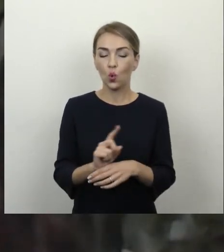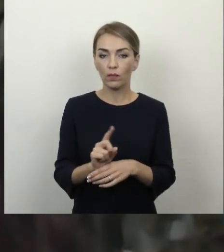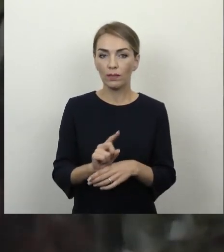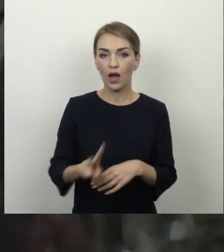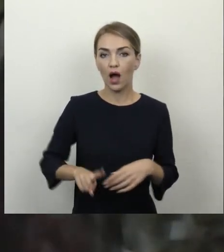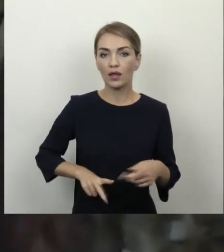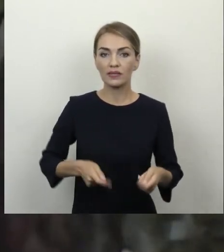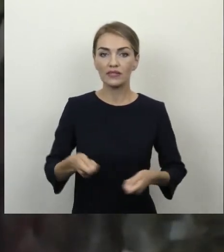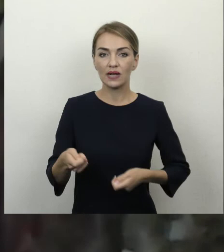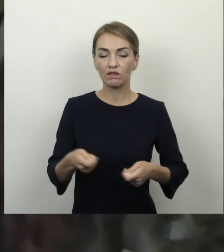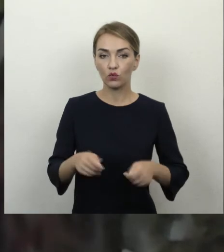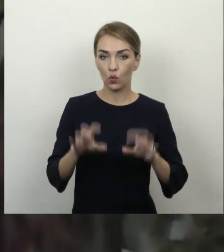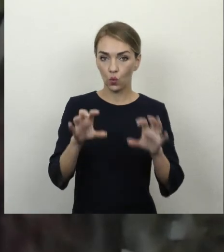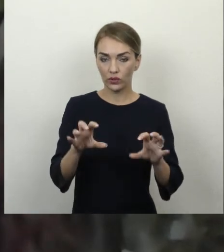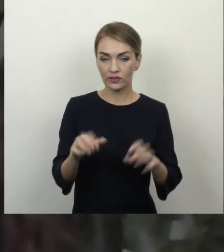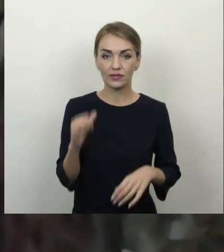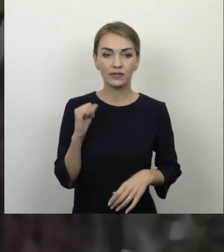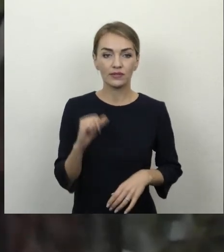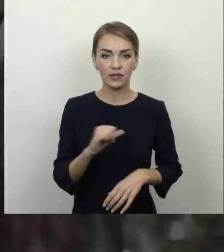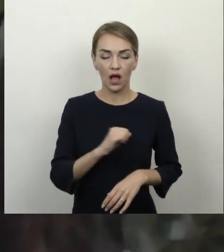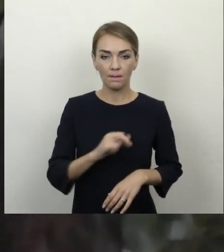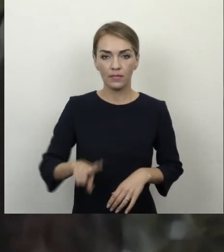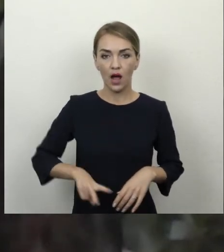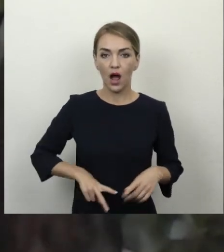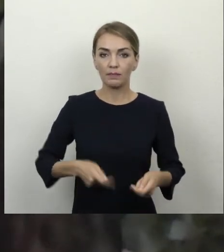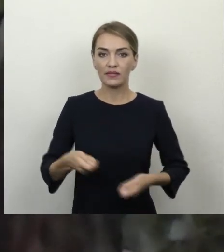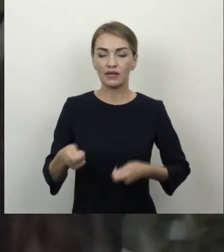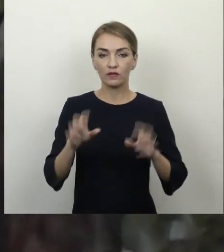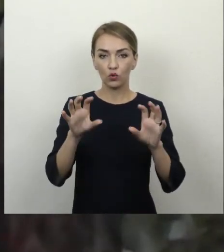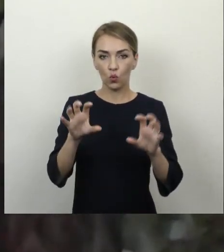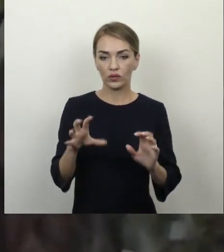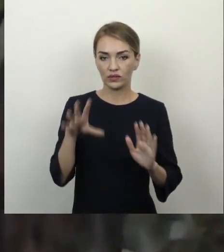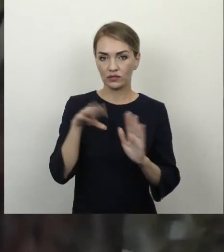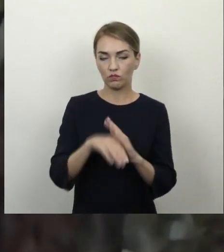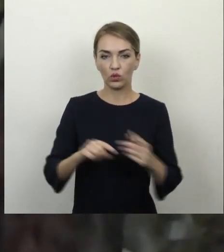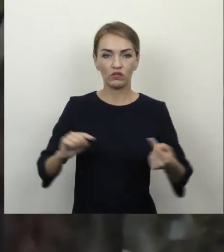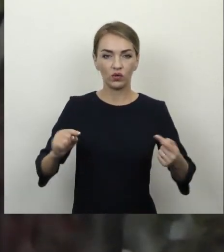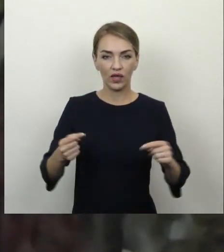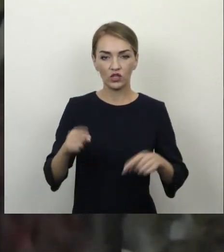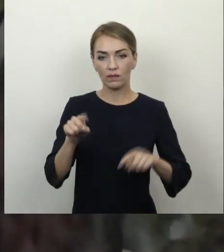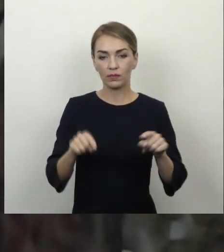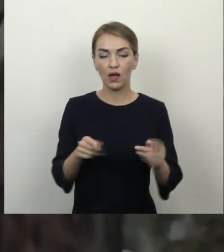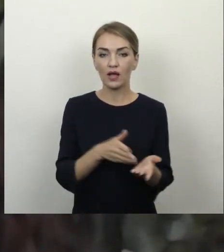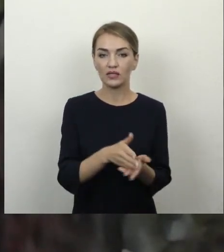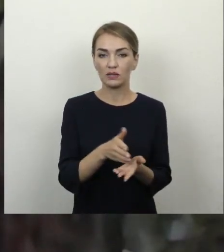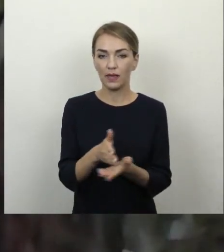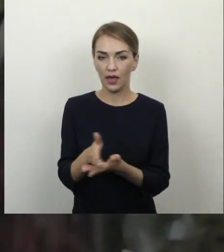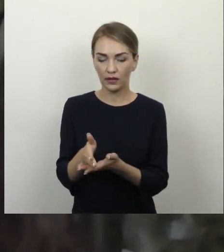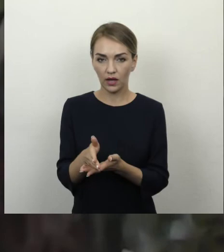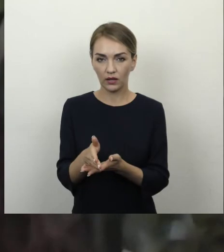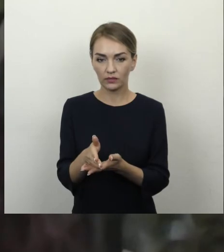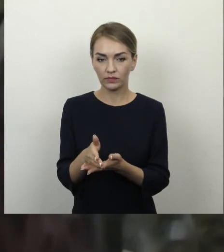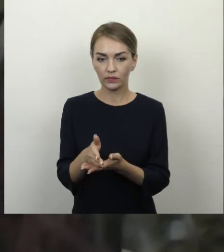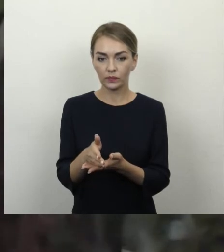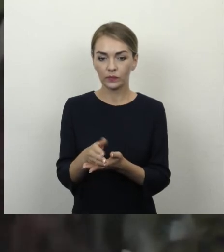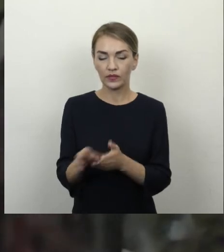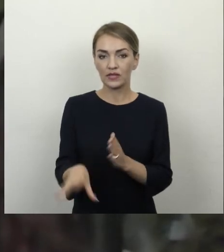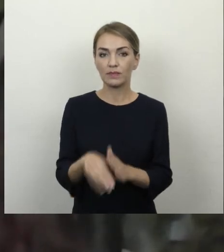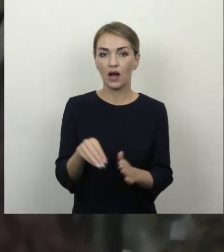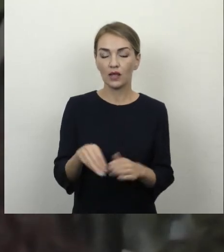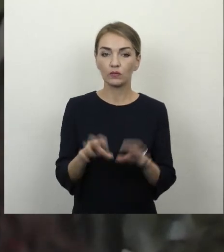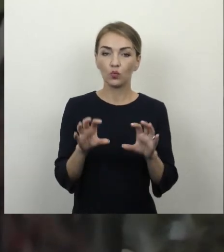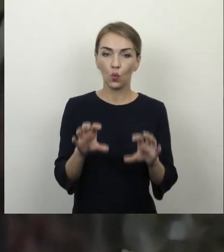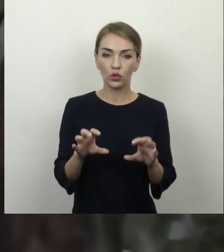proceedings under the administrative code, but the administrative code has some